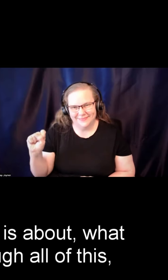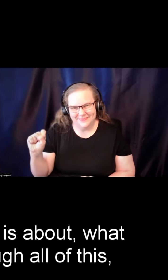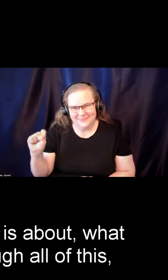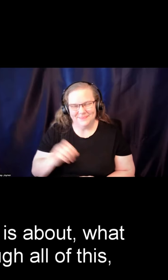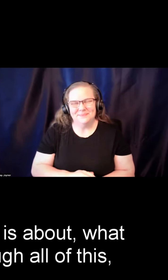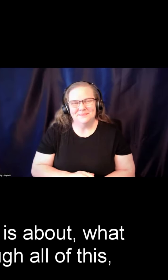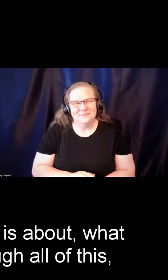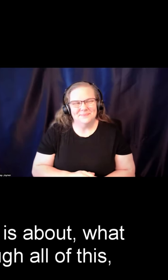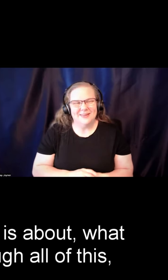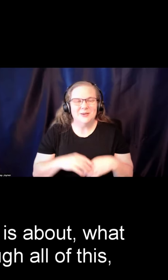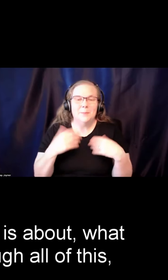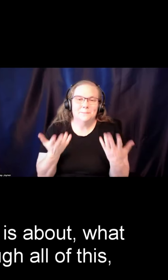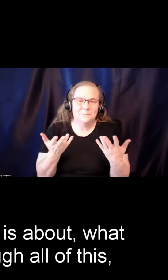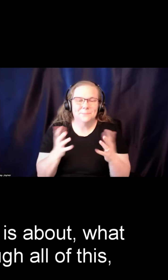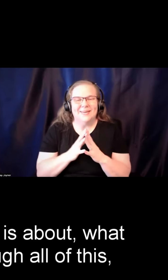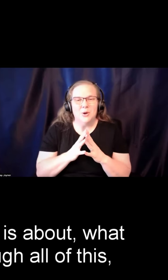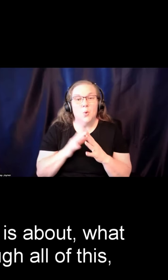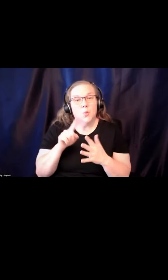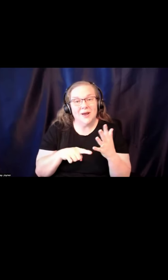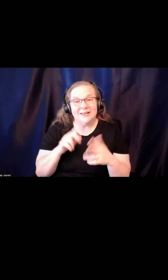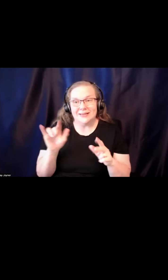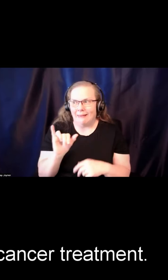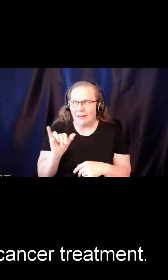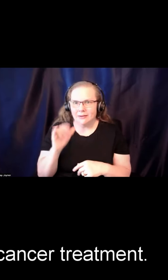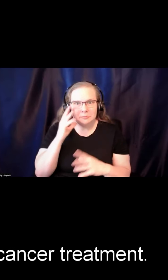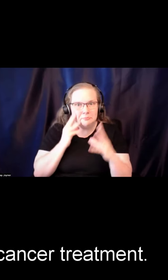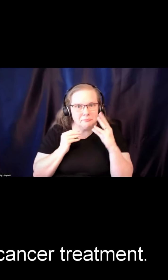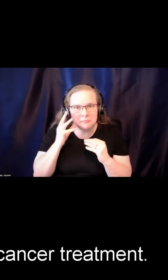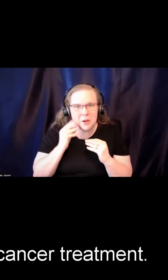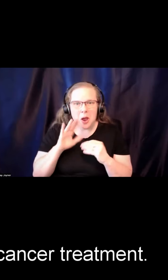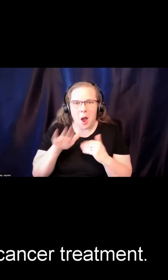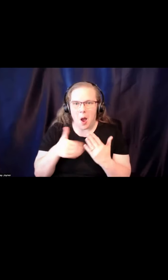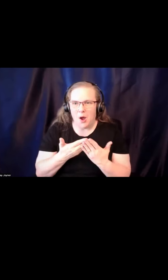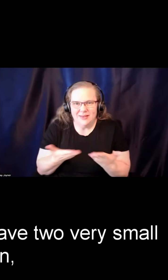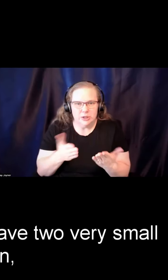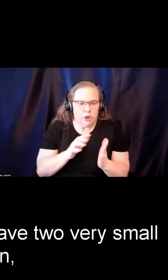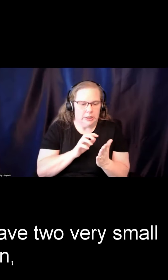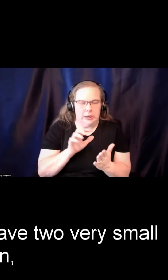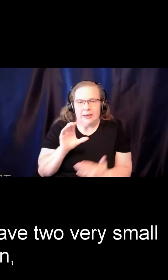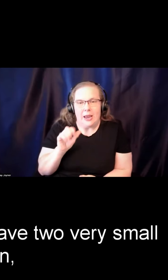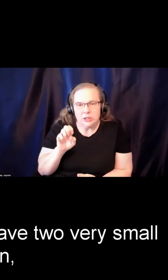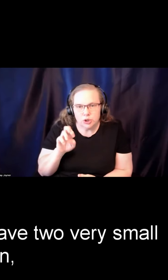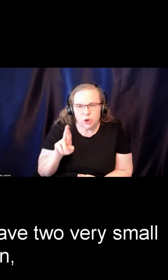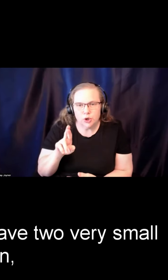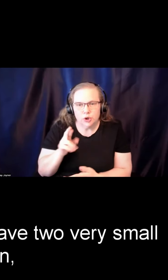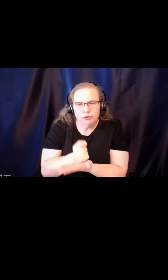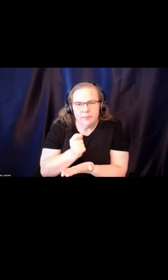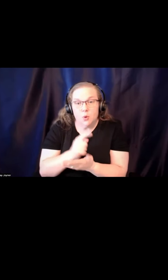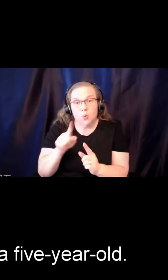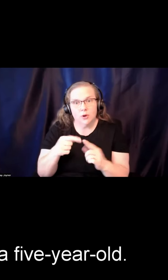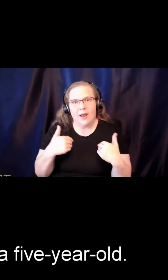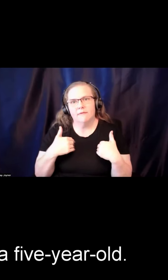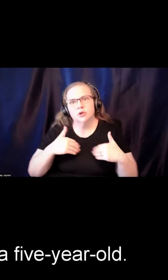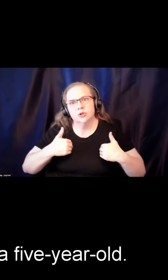what this piece is about what it's like to go through all of this, this whole cancer treatment. When you have two very small children.